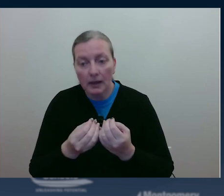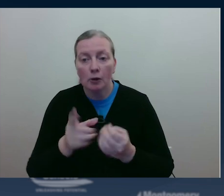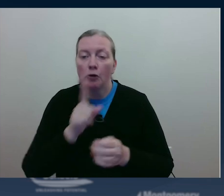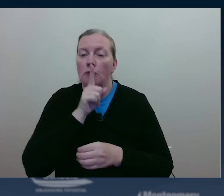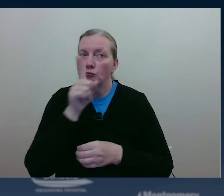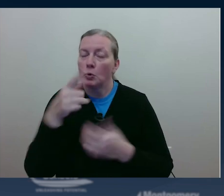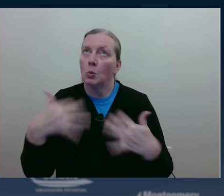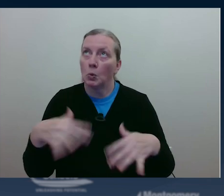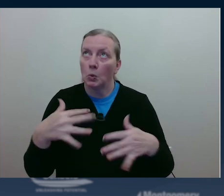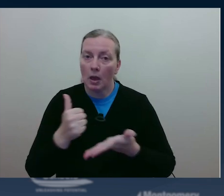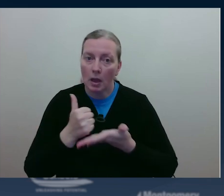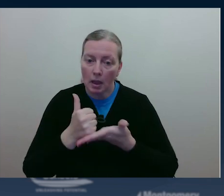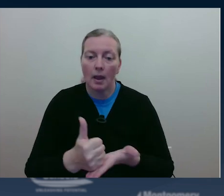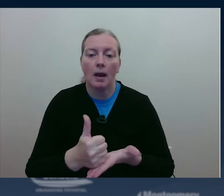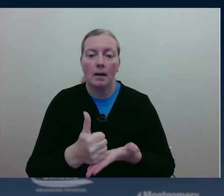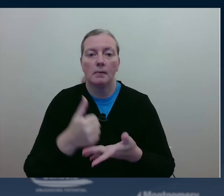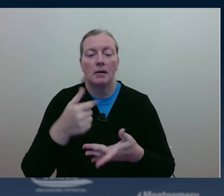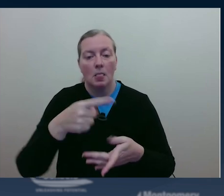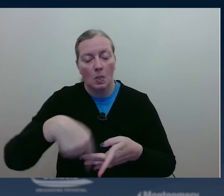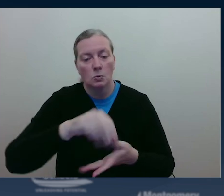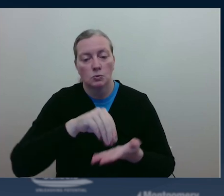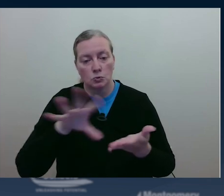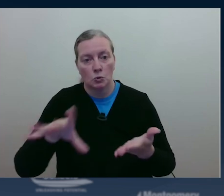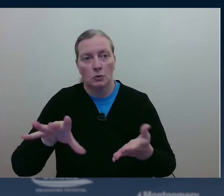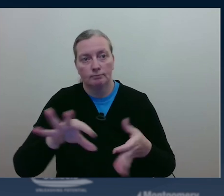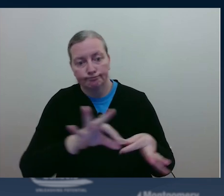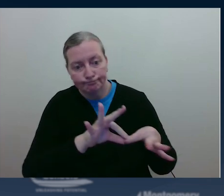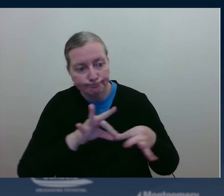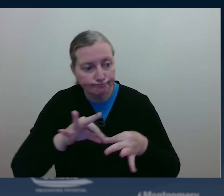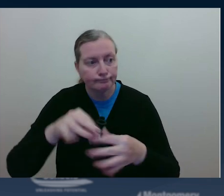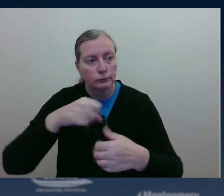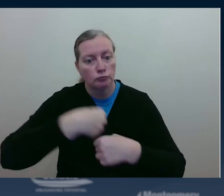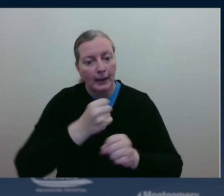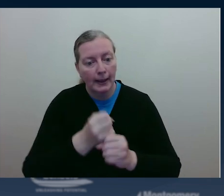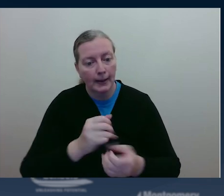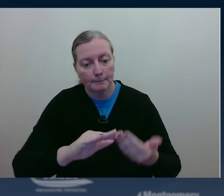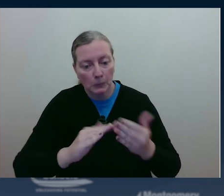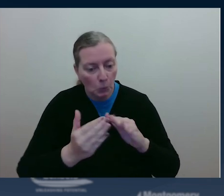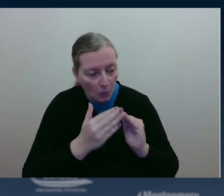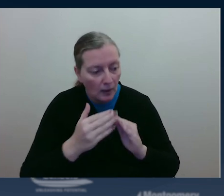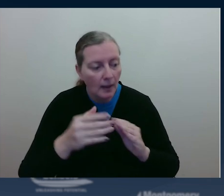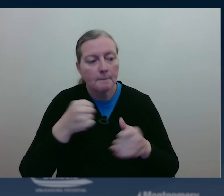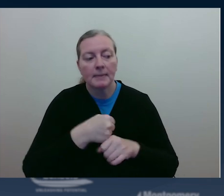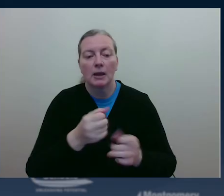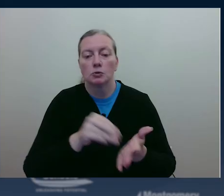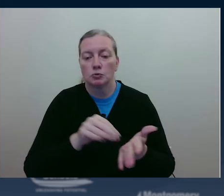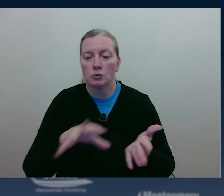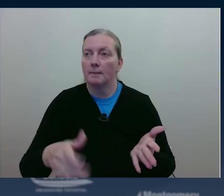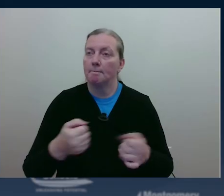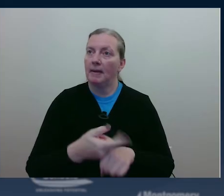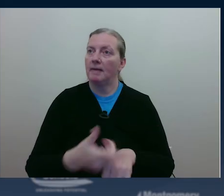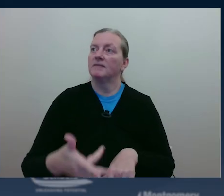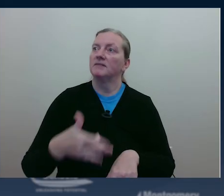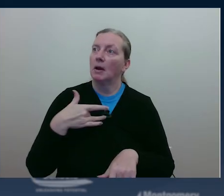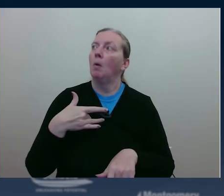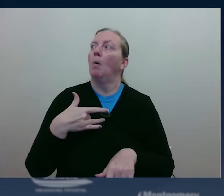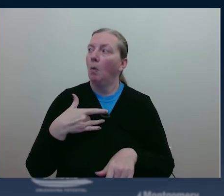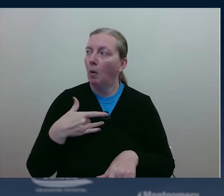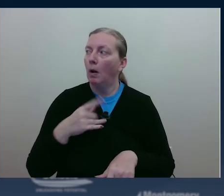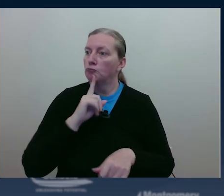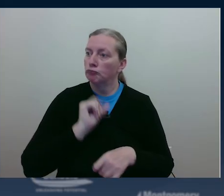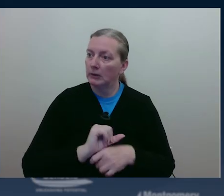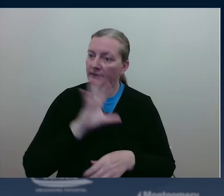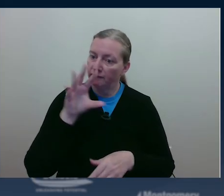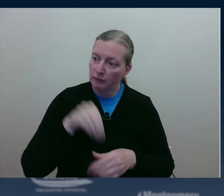community, is what really helped the students to feel like they are part of a program. We also know